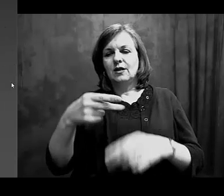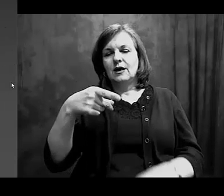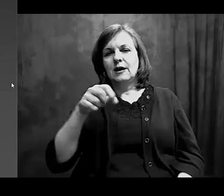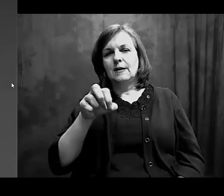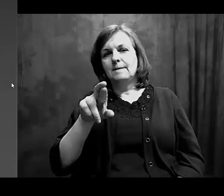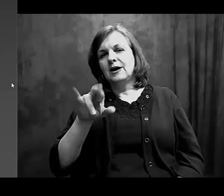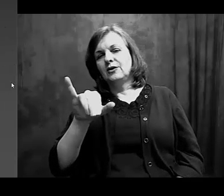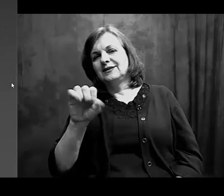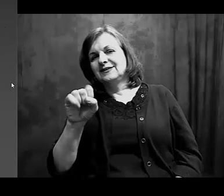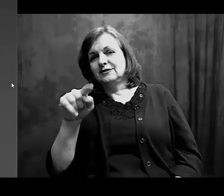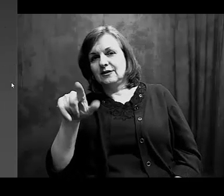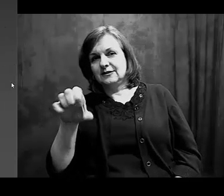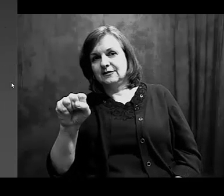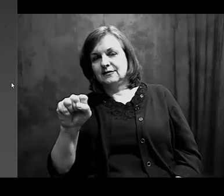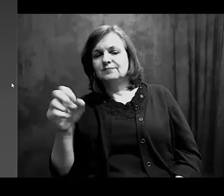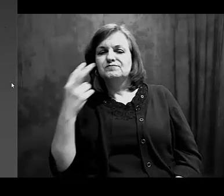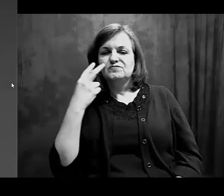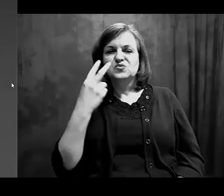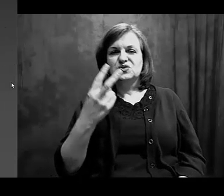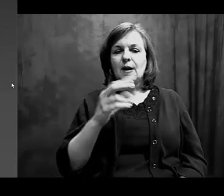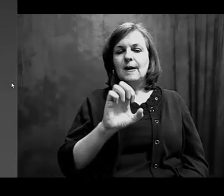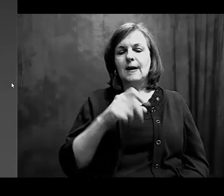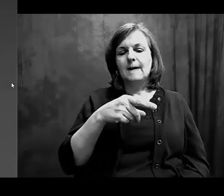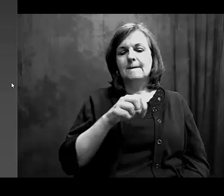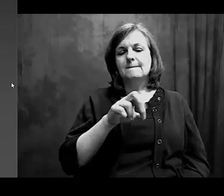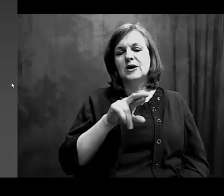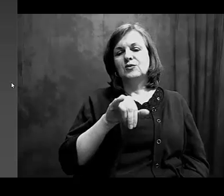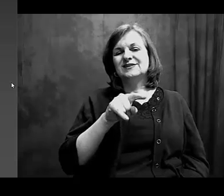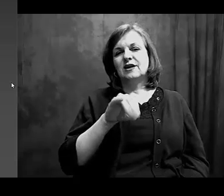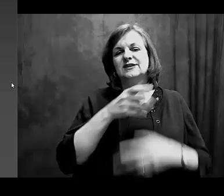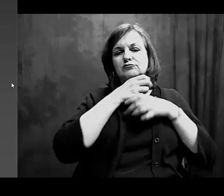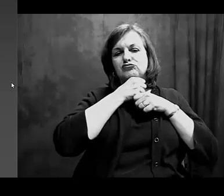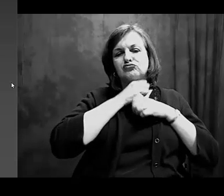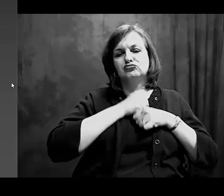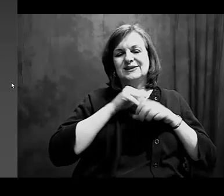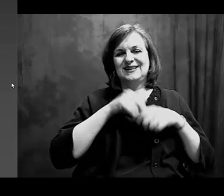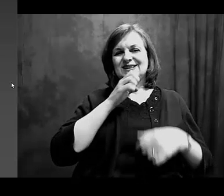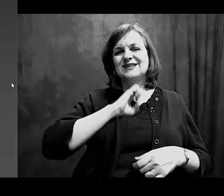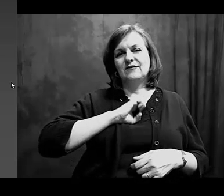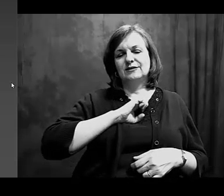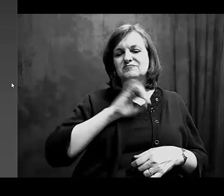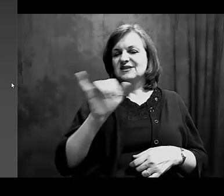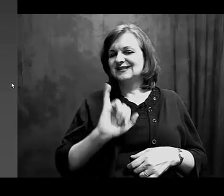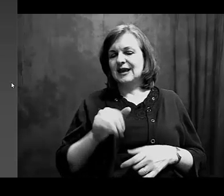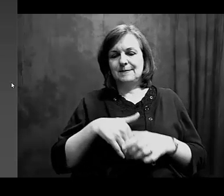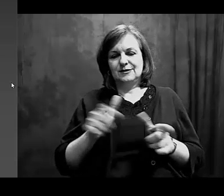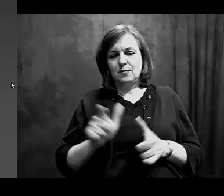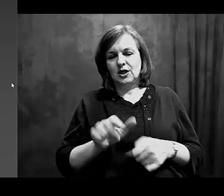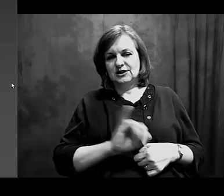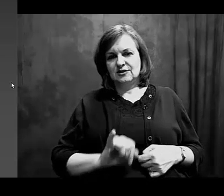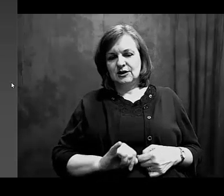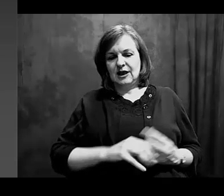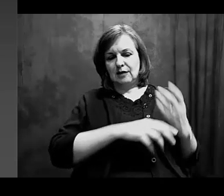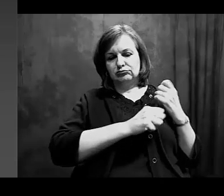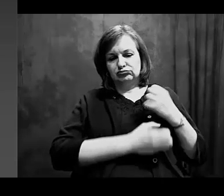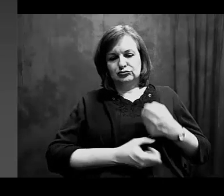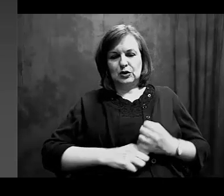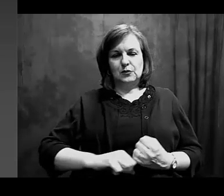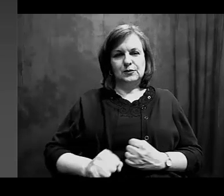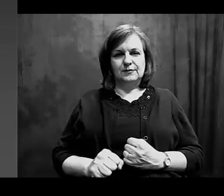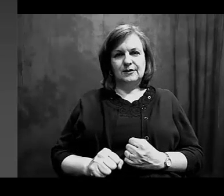If we look at a cross-section of the digestive tract, it has a ton of layers. The one I'm interested in you knowing about, though, is